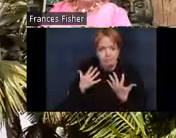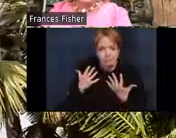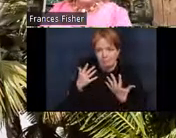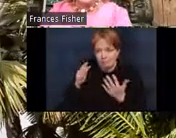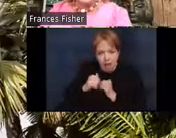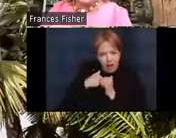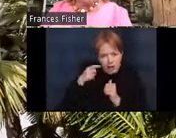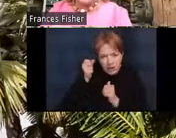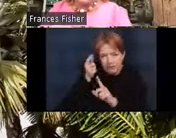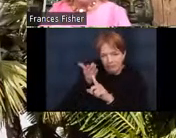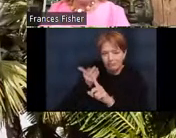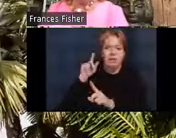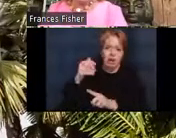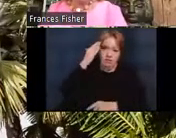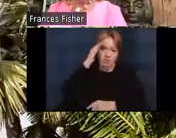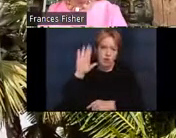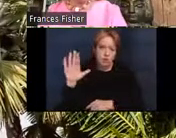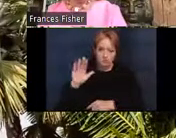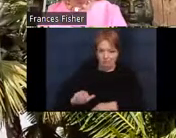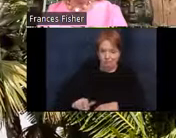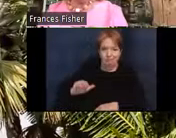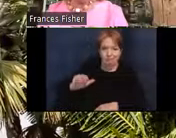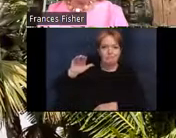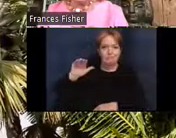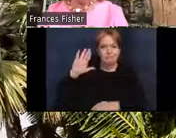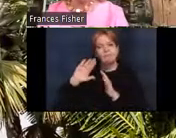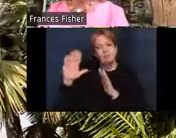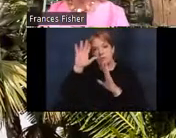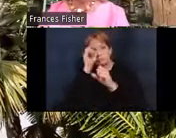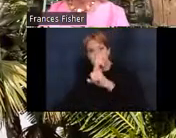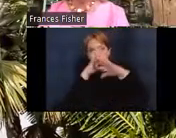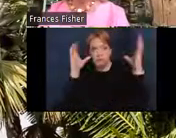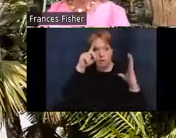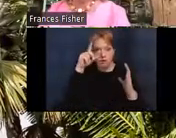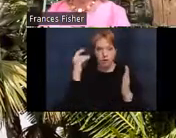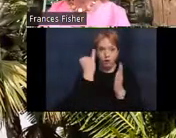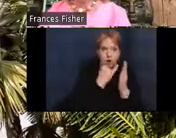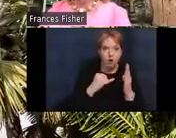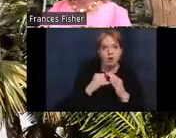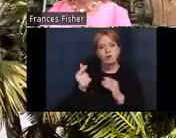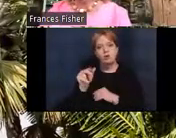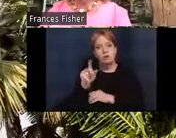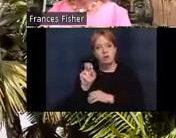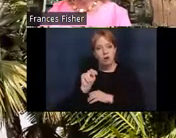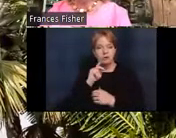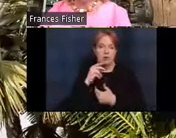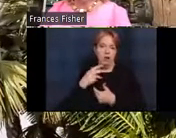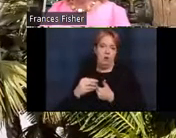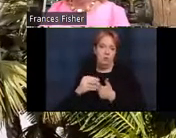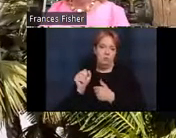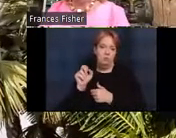childhood, how her vision for art and gardens in an outdoor setting, which is now an